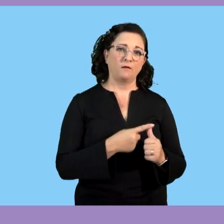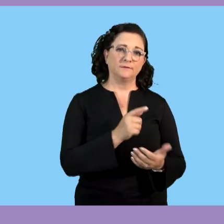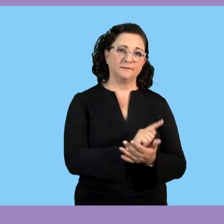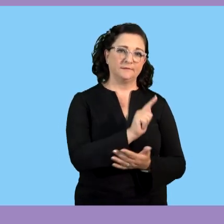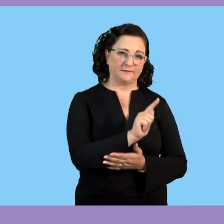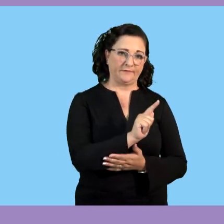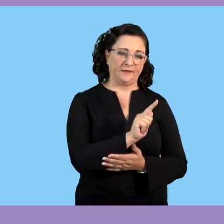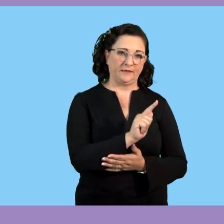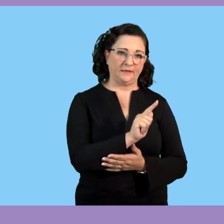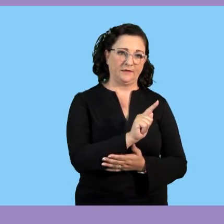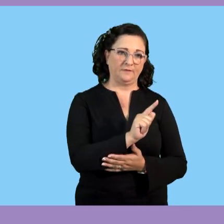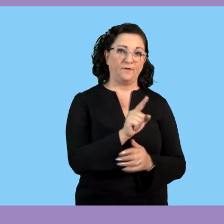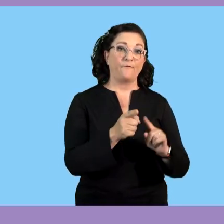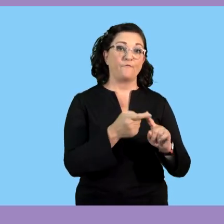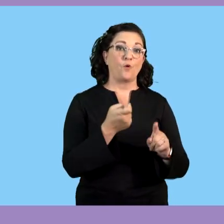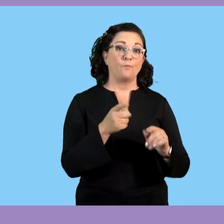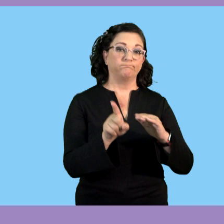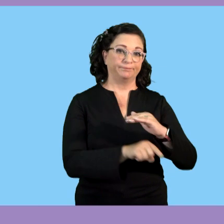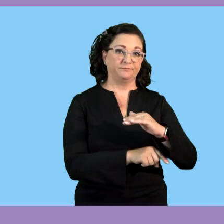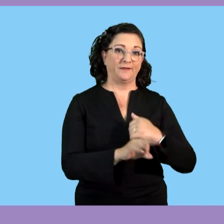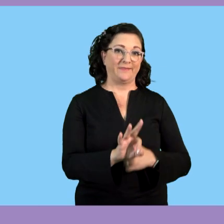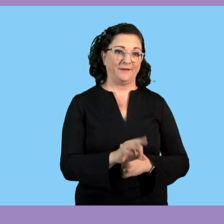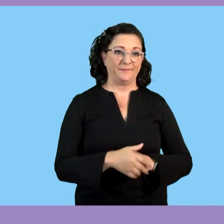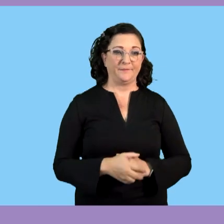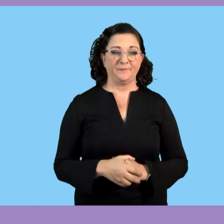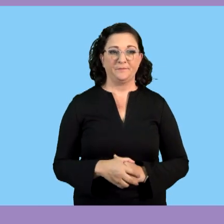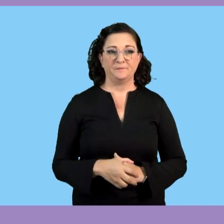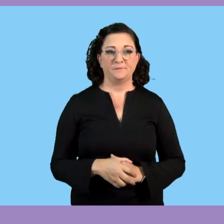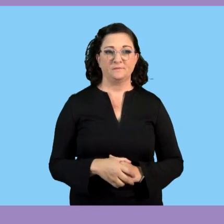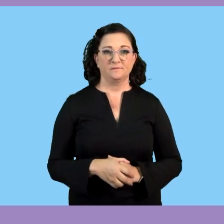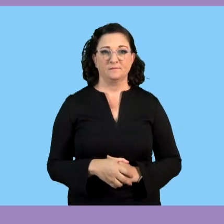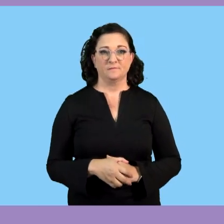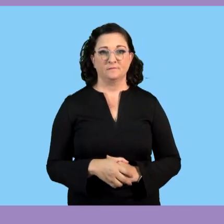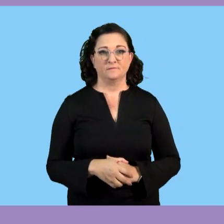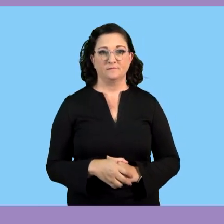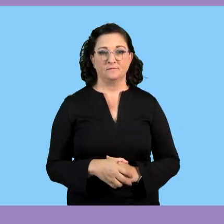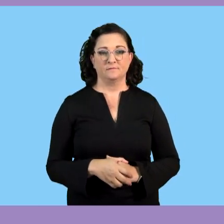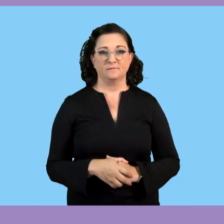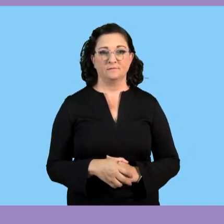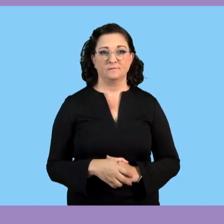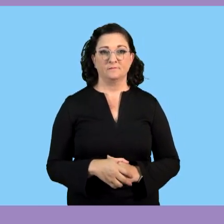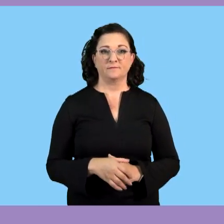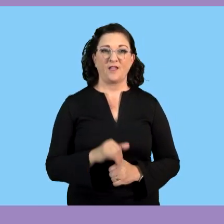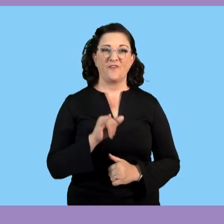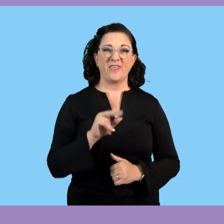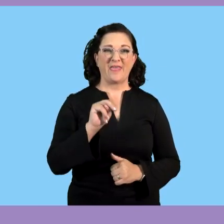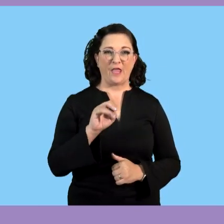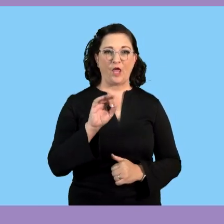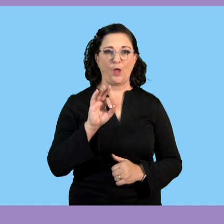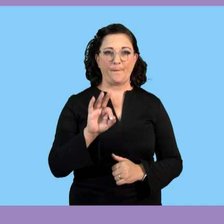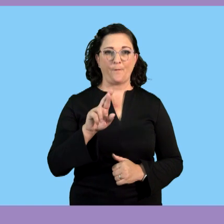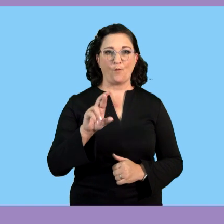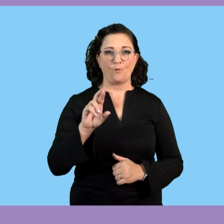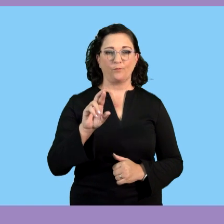17 out of 3. Now you have 17 out of 3 as an improper